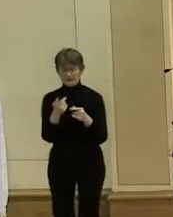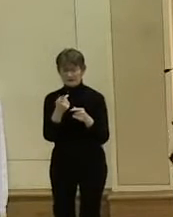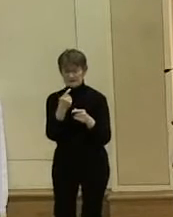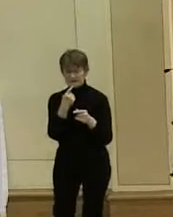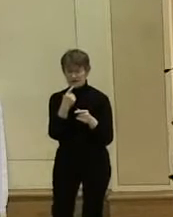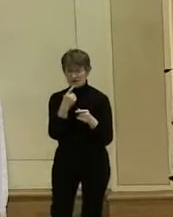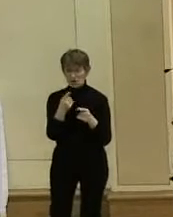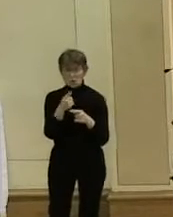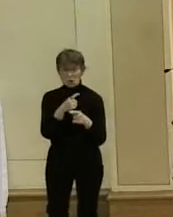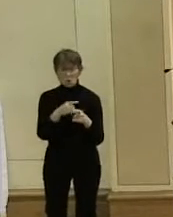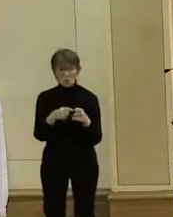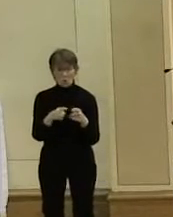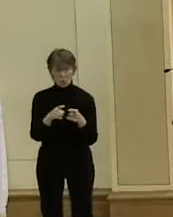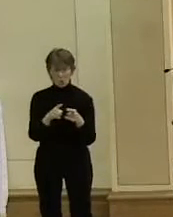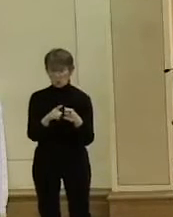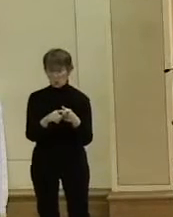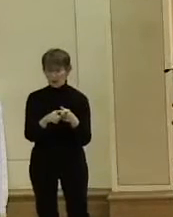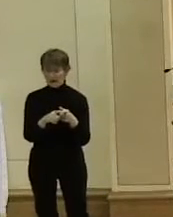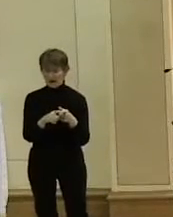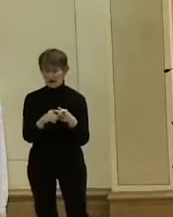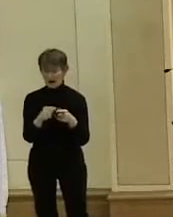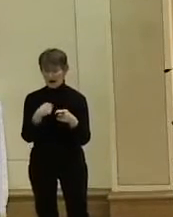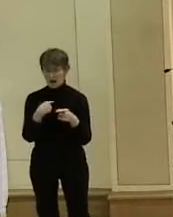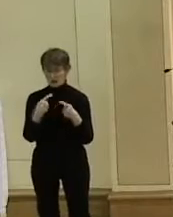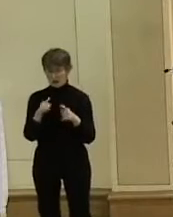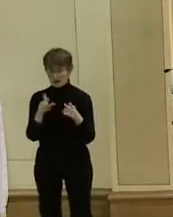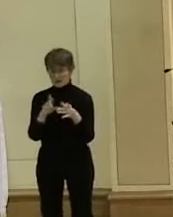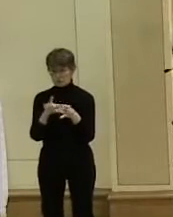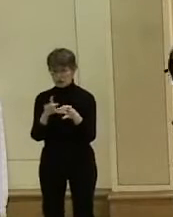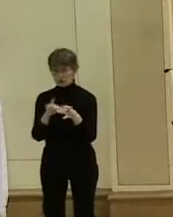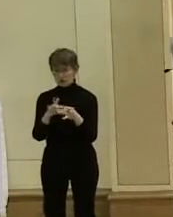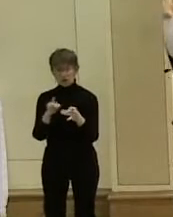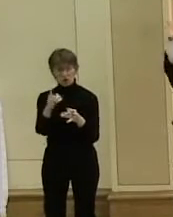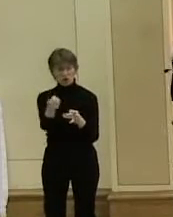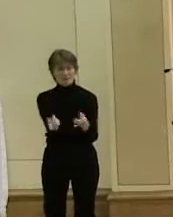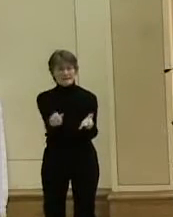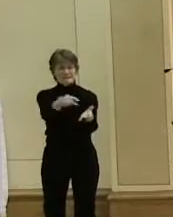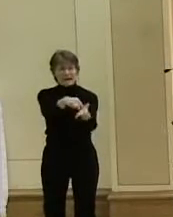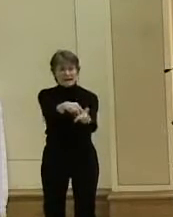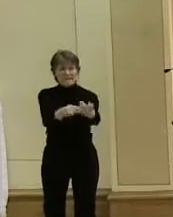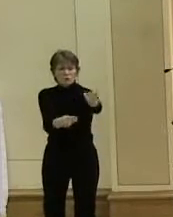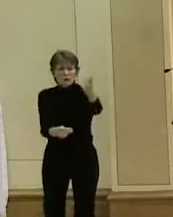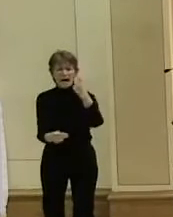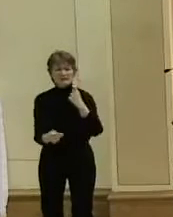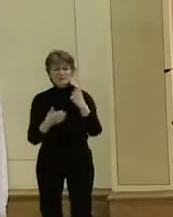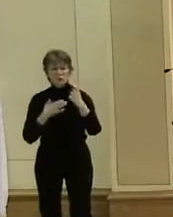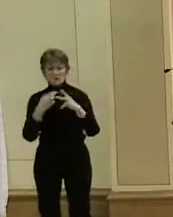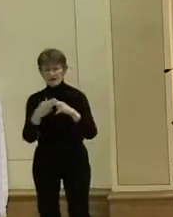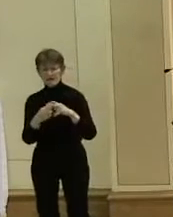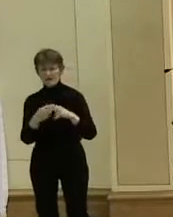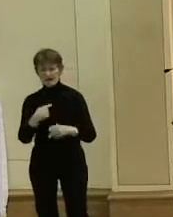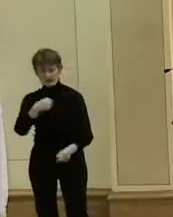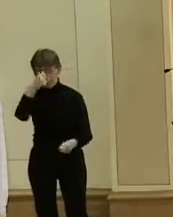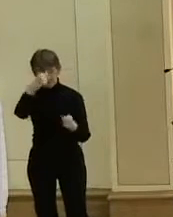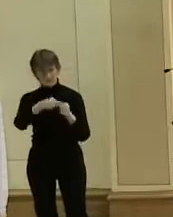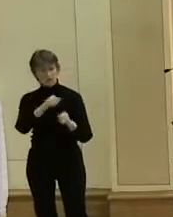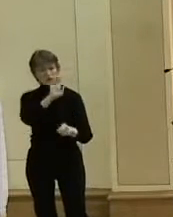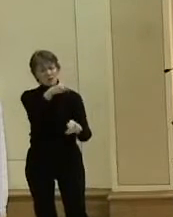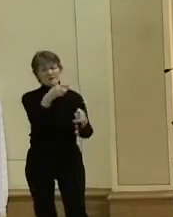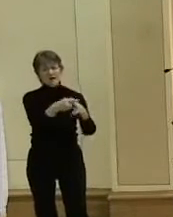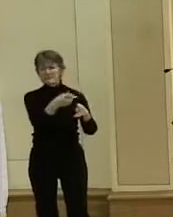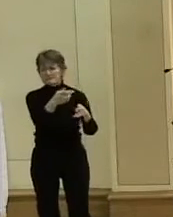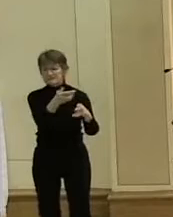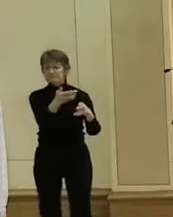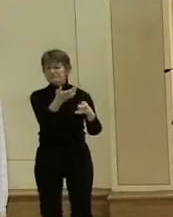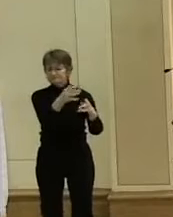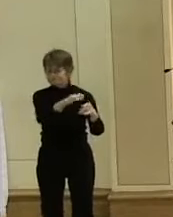talking and ask me to tell you your name. And he could do it. People, 100 different people, he could know their name.